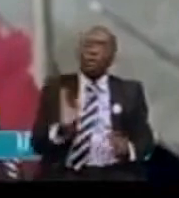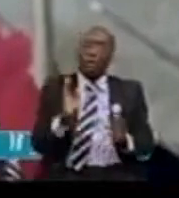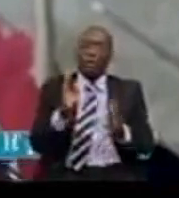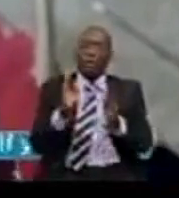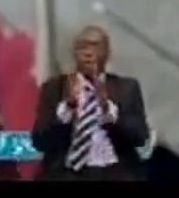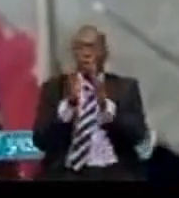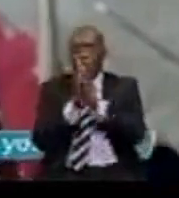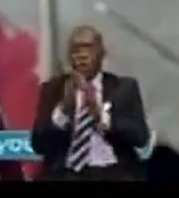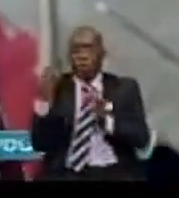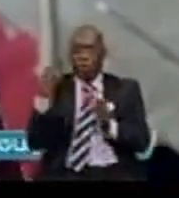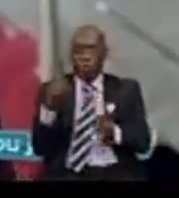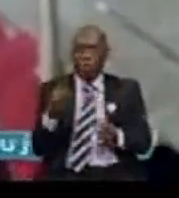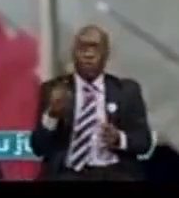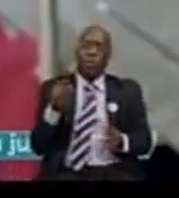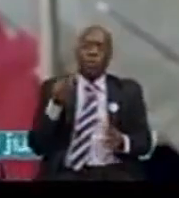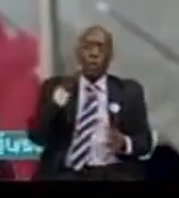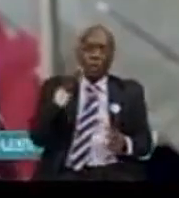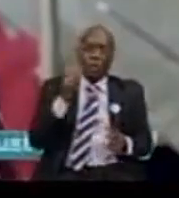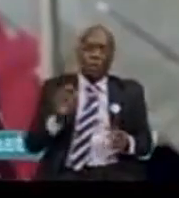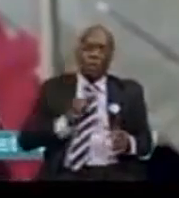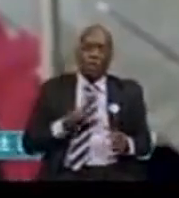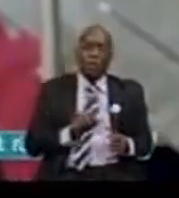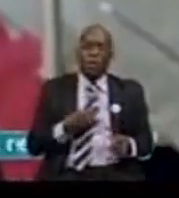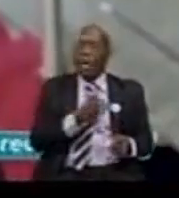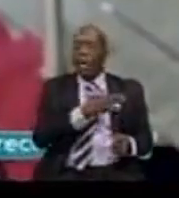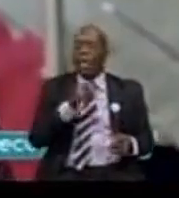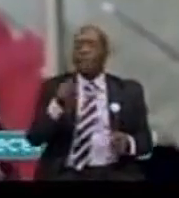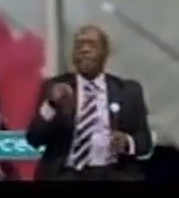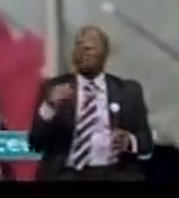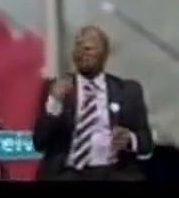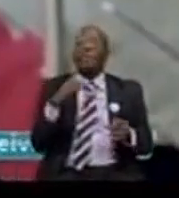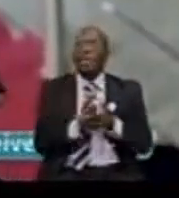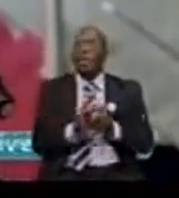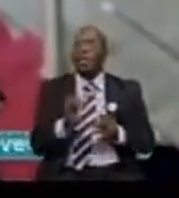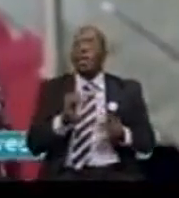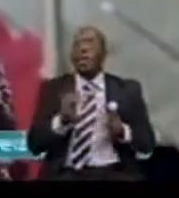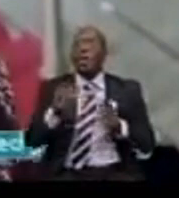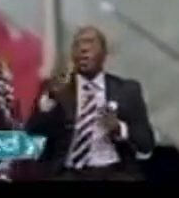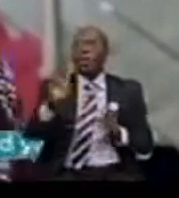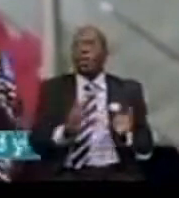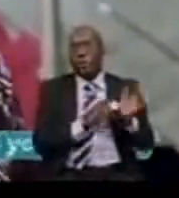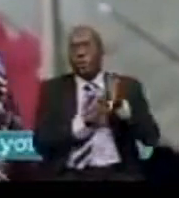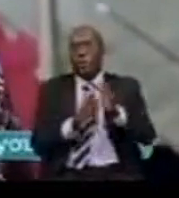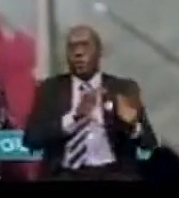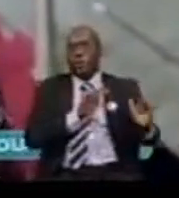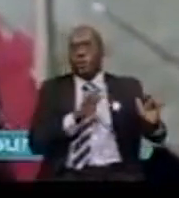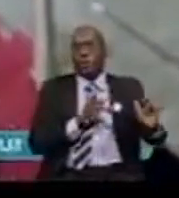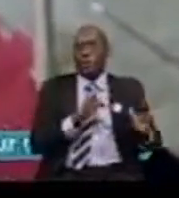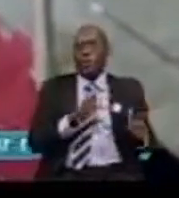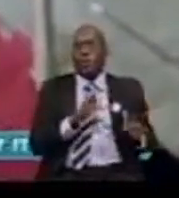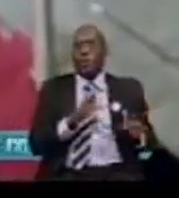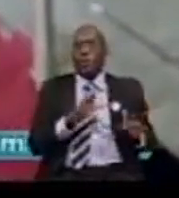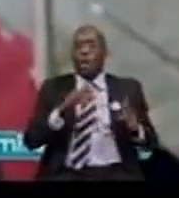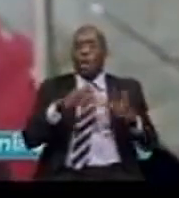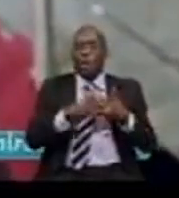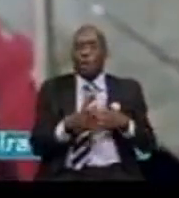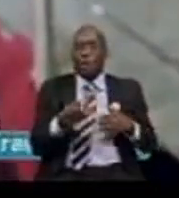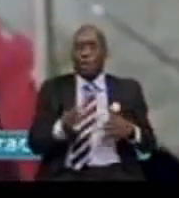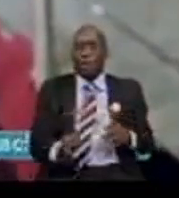bogun lo si ile mo sanu fun mi mo si dupe lowo olorun pe ngba ti an dari wa ti o fi gbadura fun atan inu yi ise